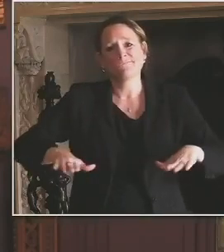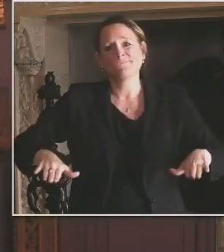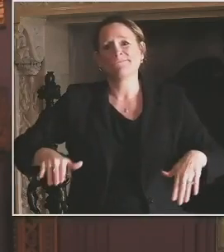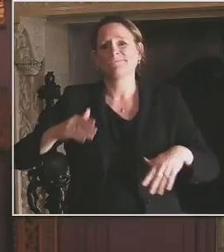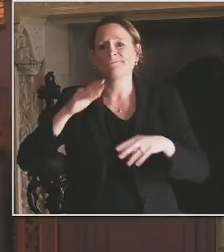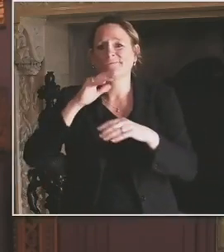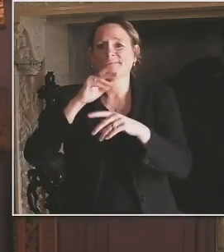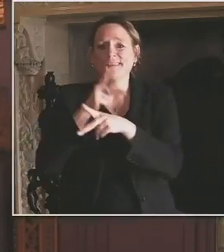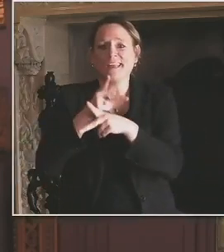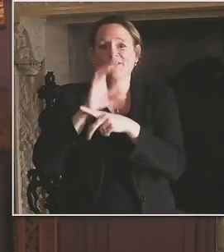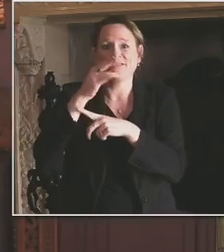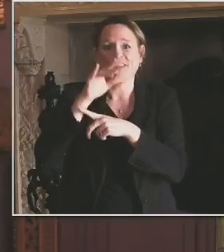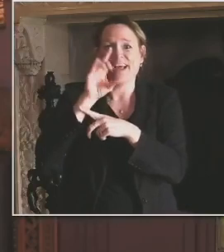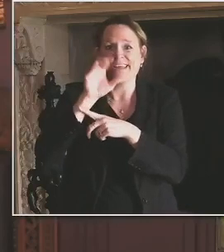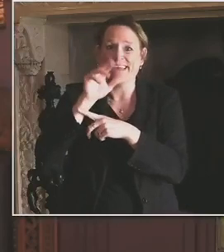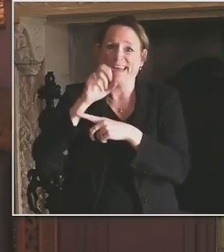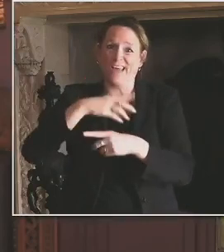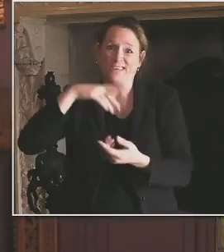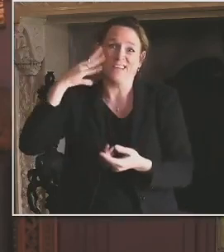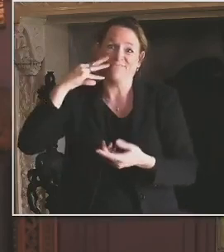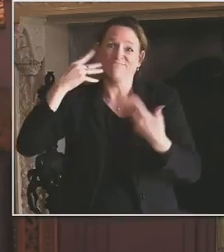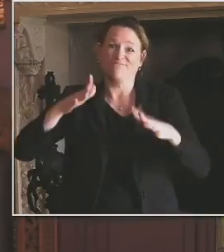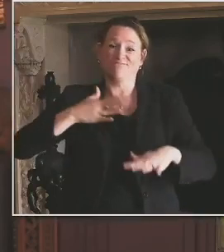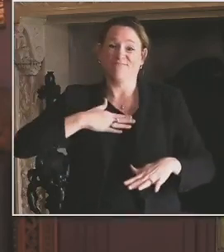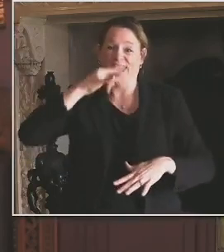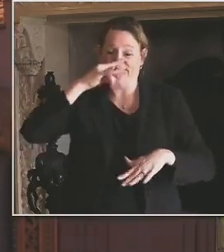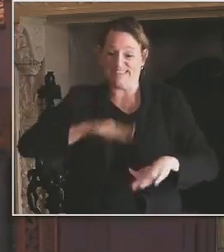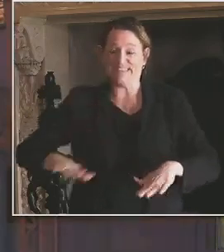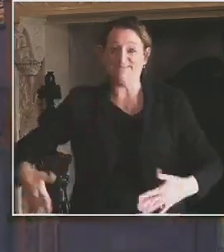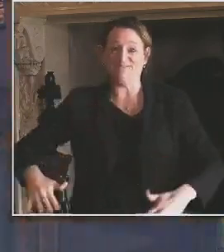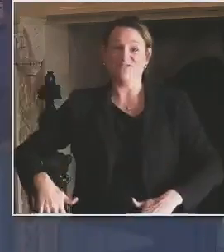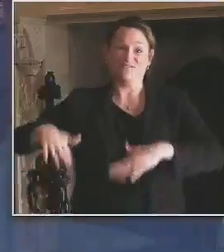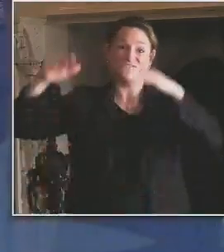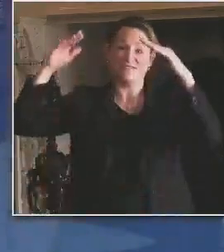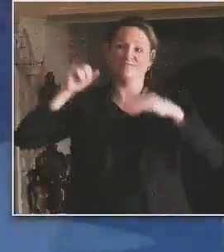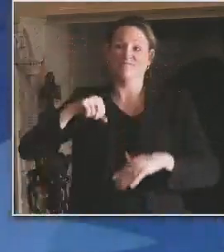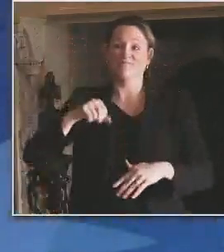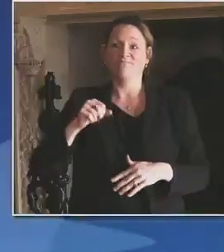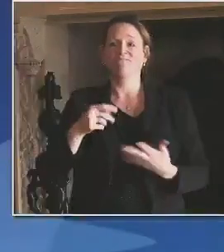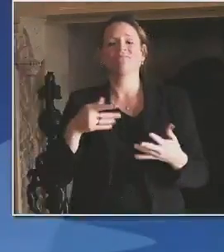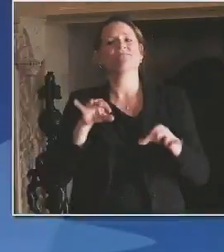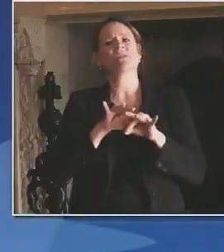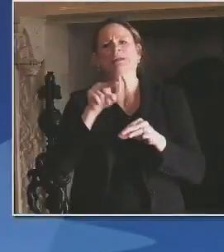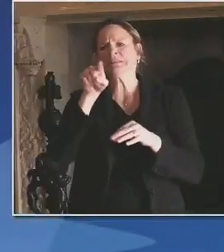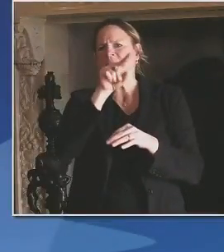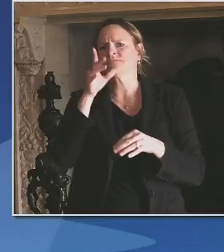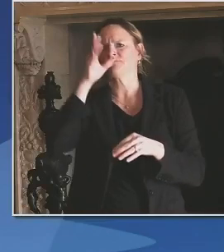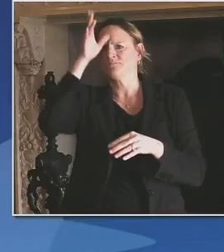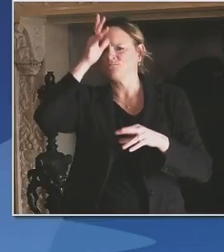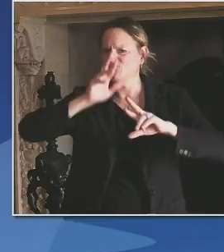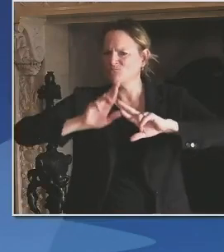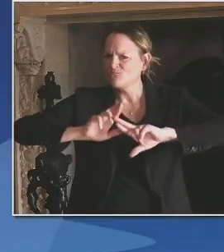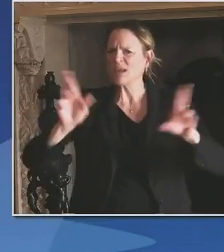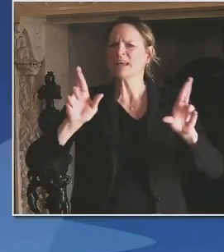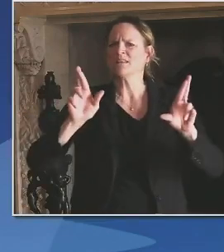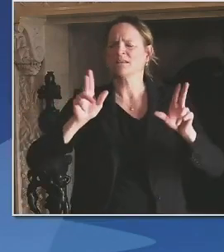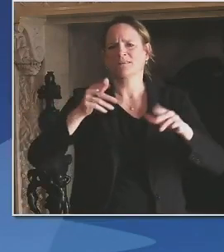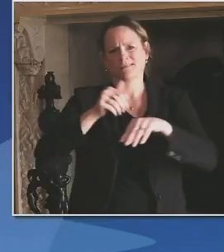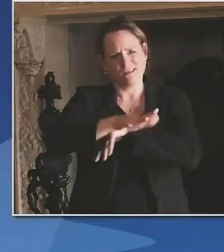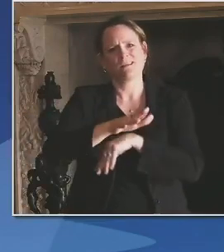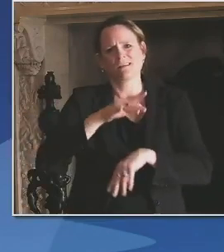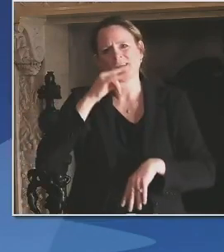to send your children to school. All right, let's go now to Jeremy Janine from Urban Milwaukee.